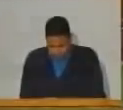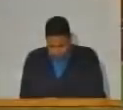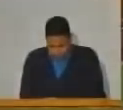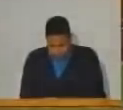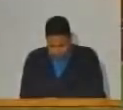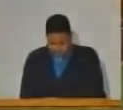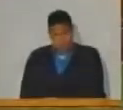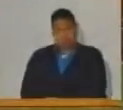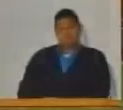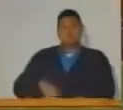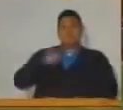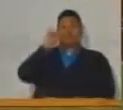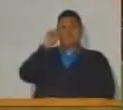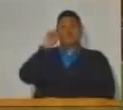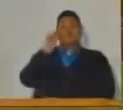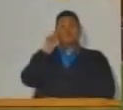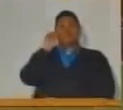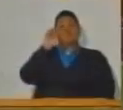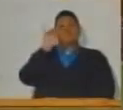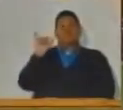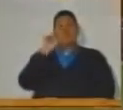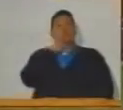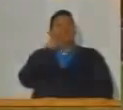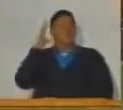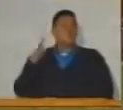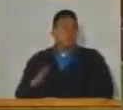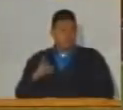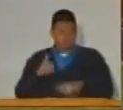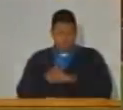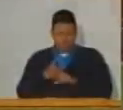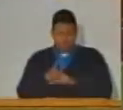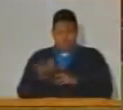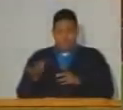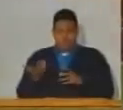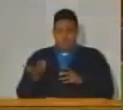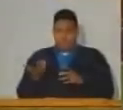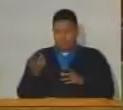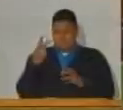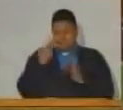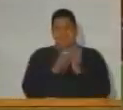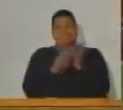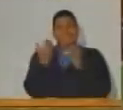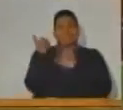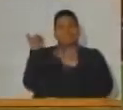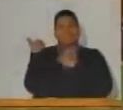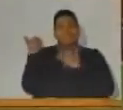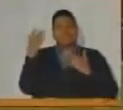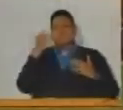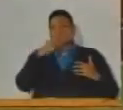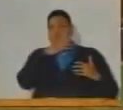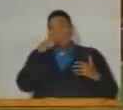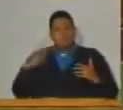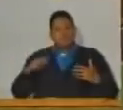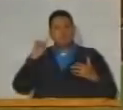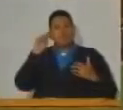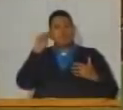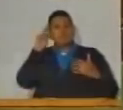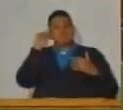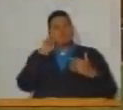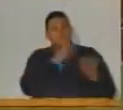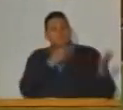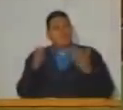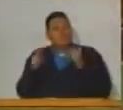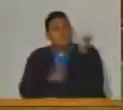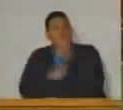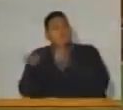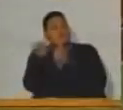Industry and agriculture. The portfolios of agriculture and industry and commerce were brought under the same